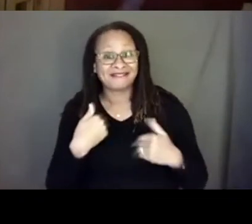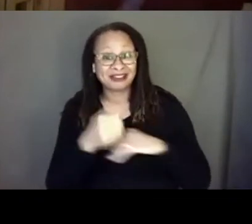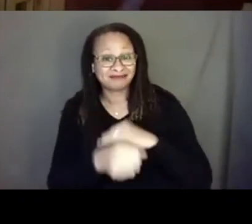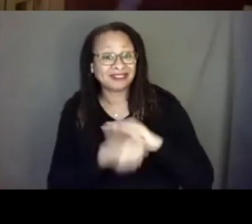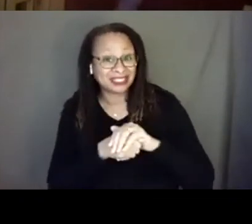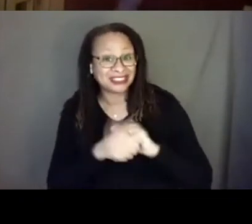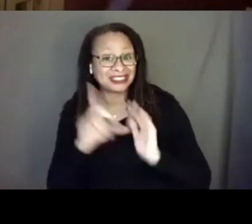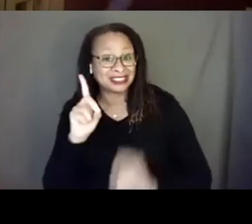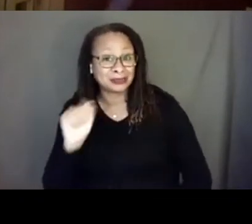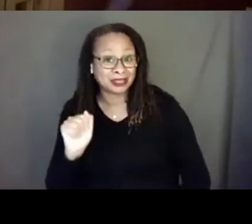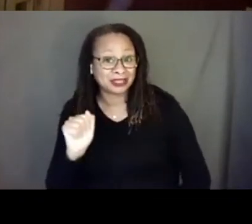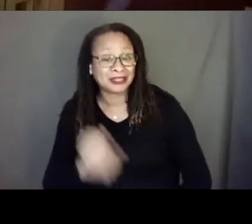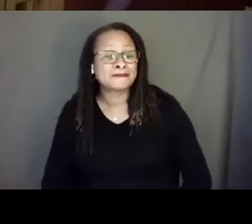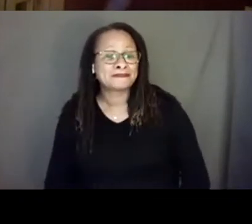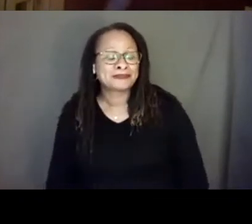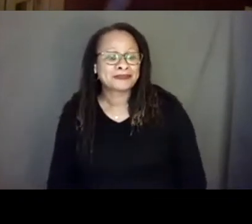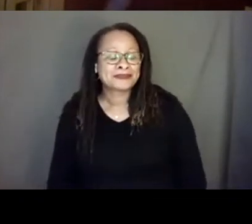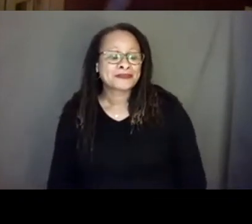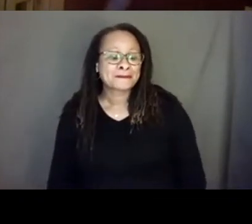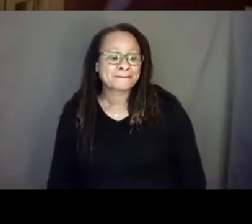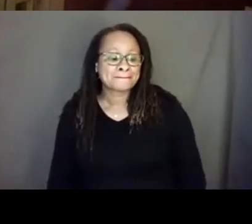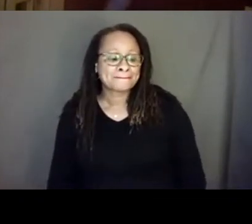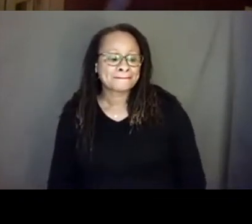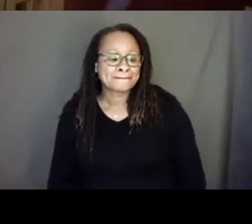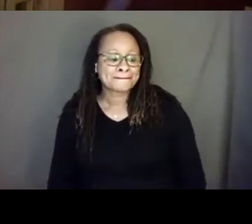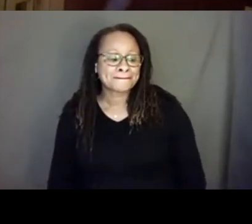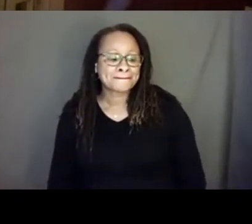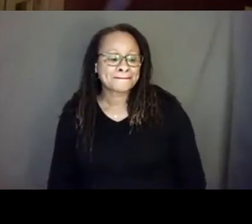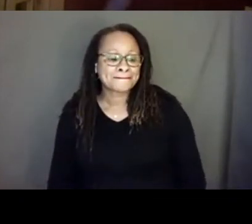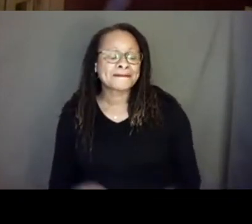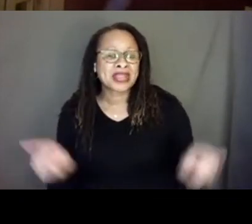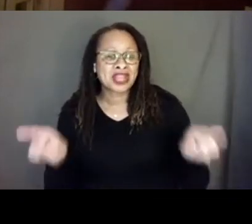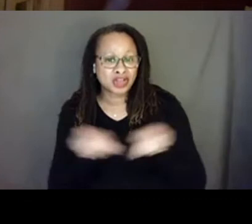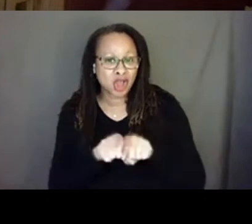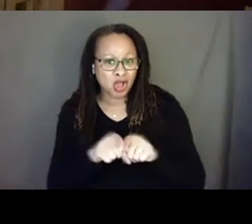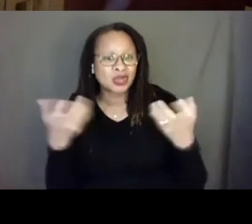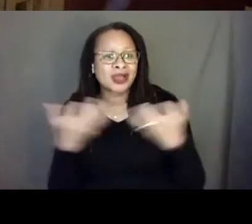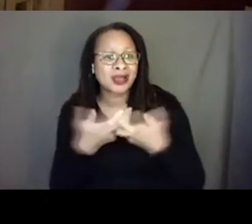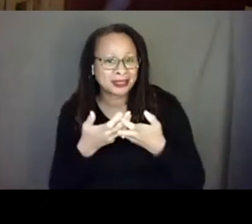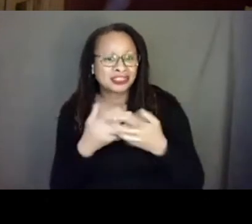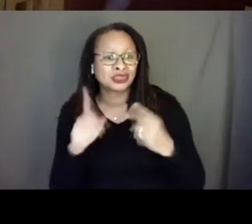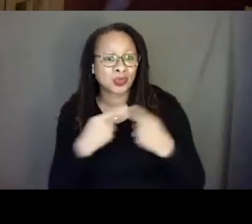that, and then also accommodations once you're on set.